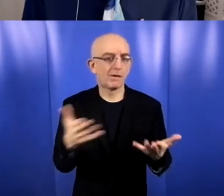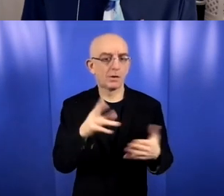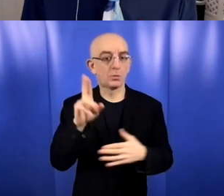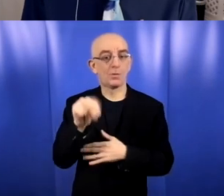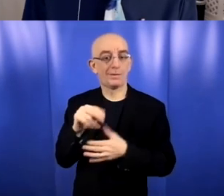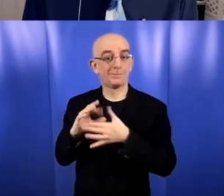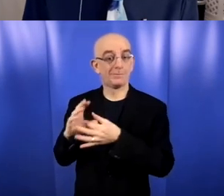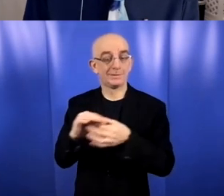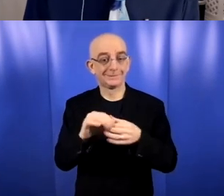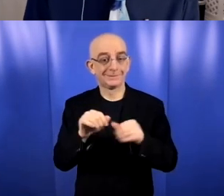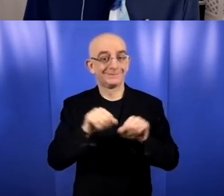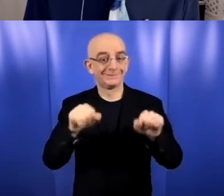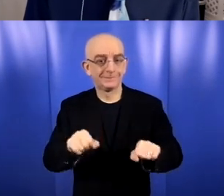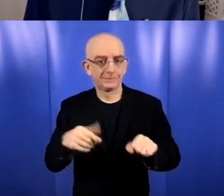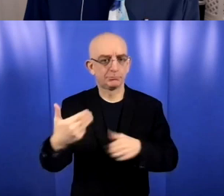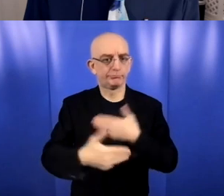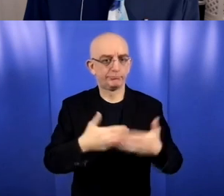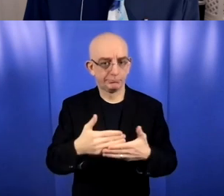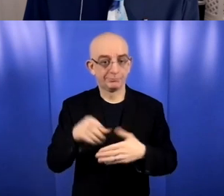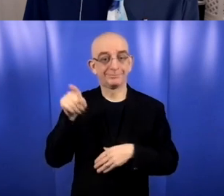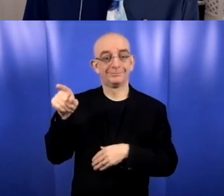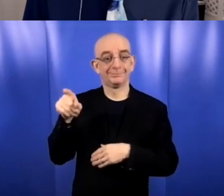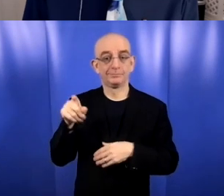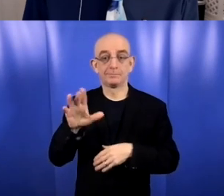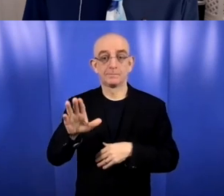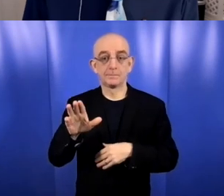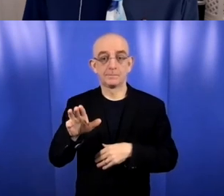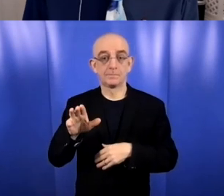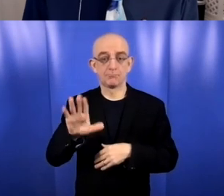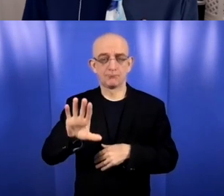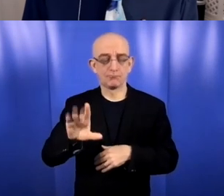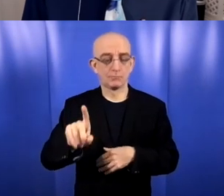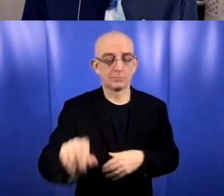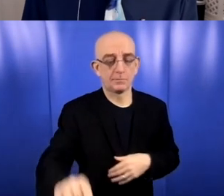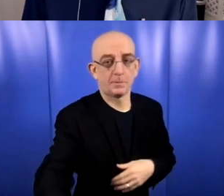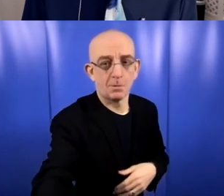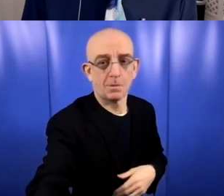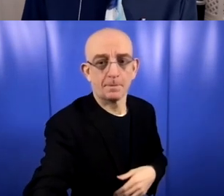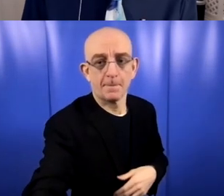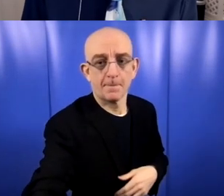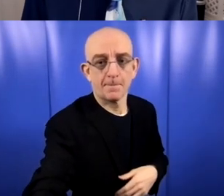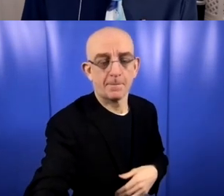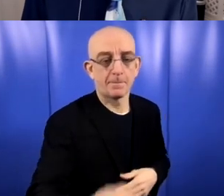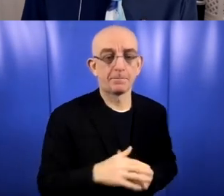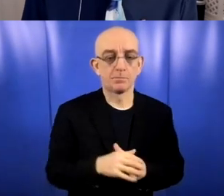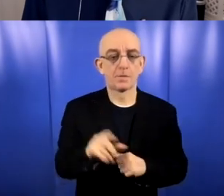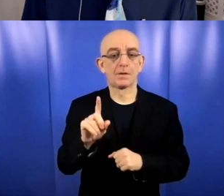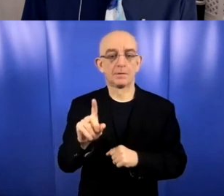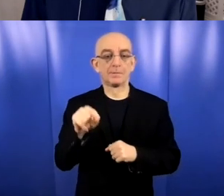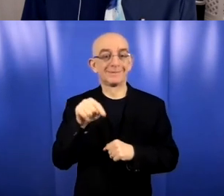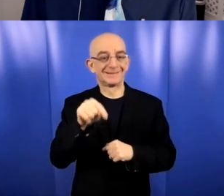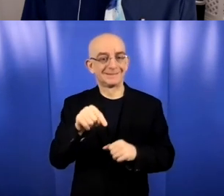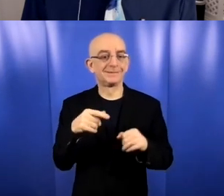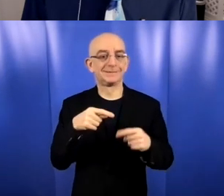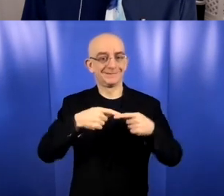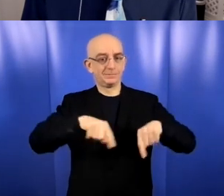the pandemic took hold was a powerful one in that regard, but sadly one that wasn't sufficiently well heeded, and we continue to deal with